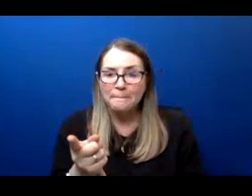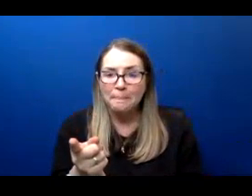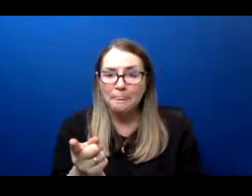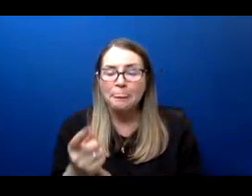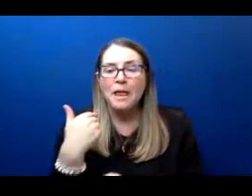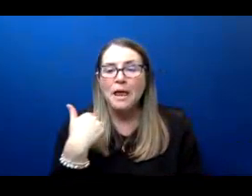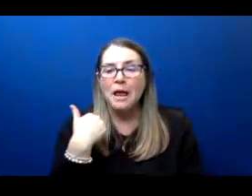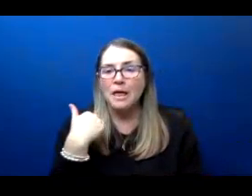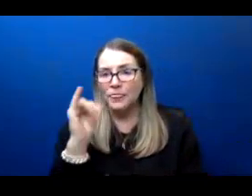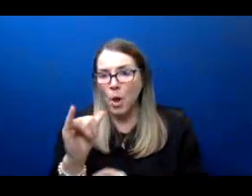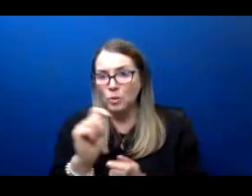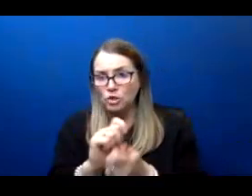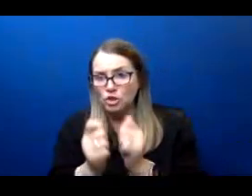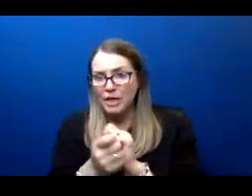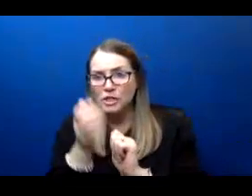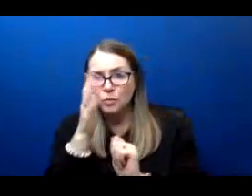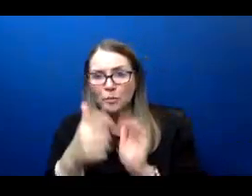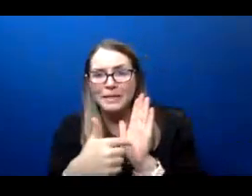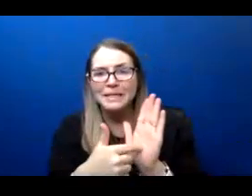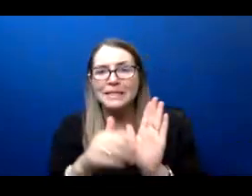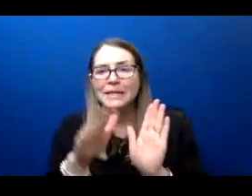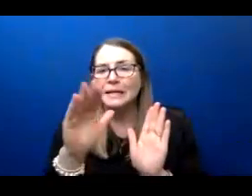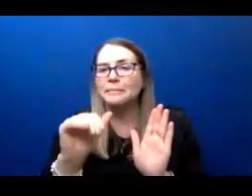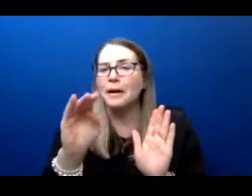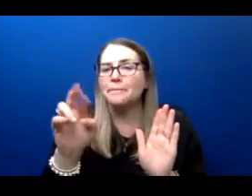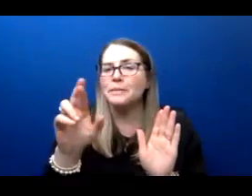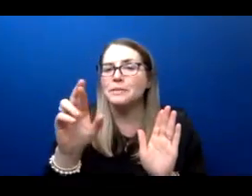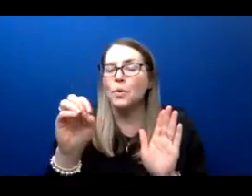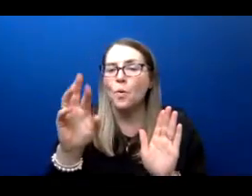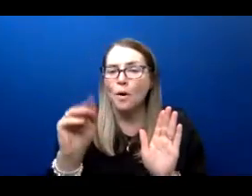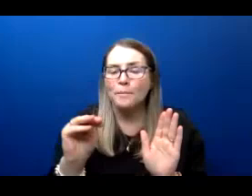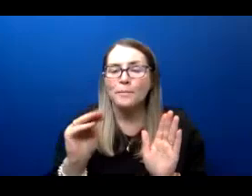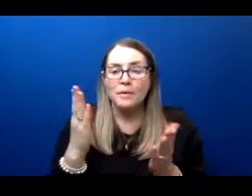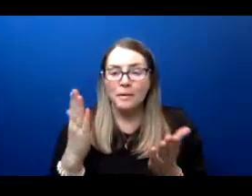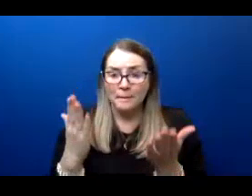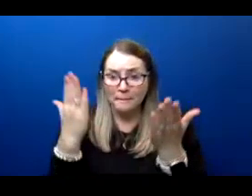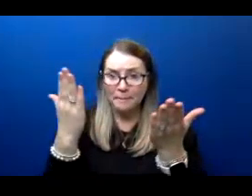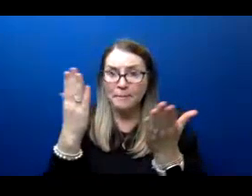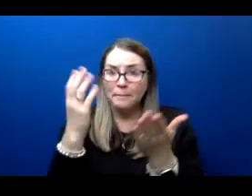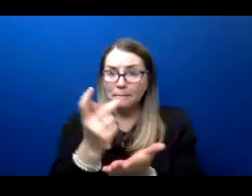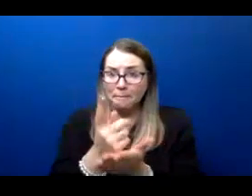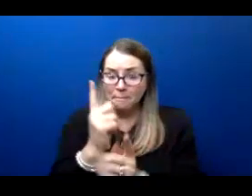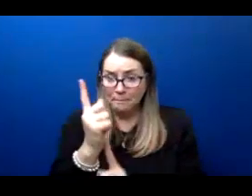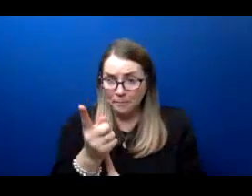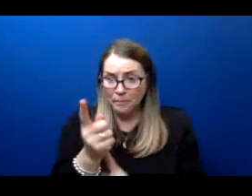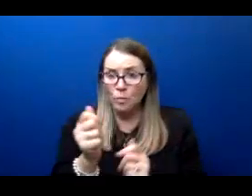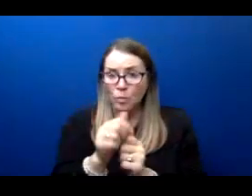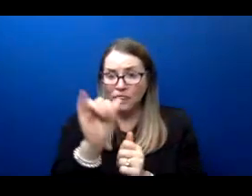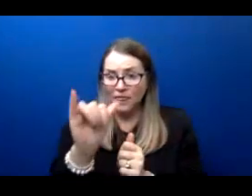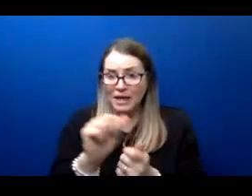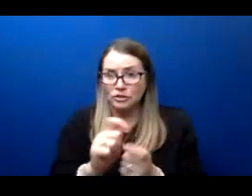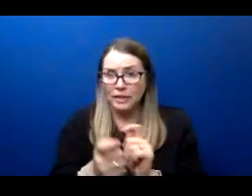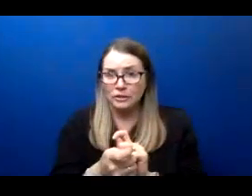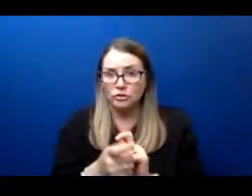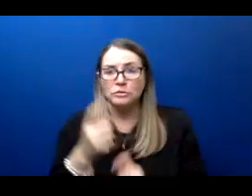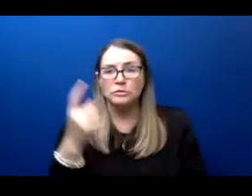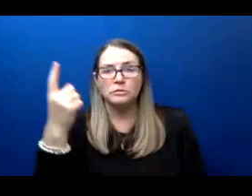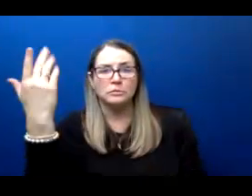by Mr. Orm as well. Do I hear a motion to approve the minutes with that change? So moved.